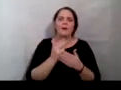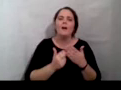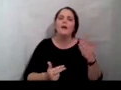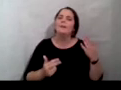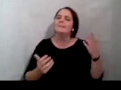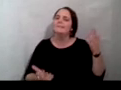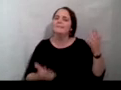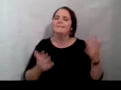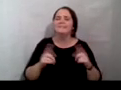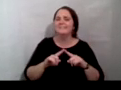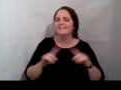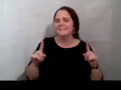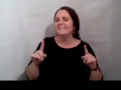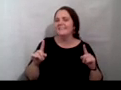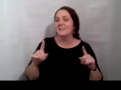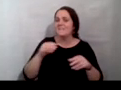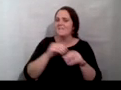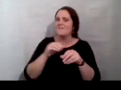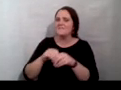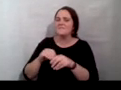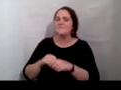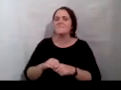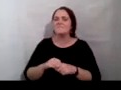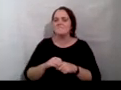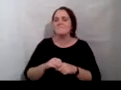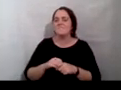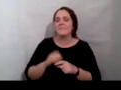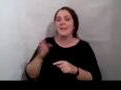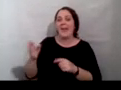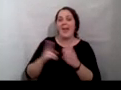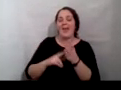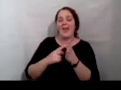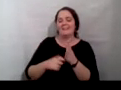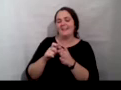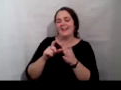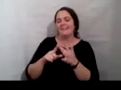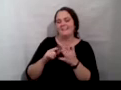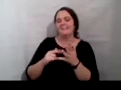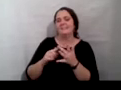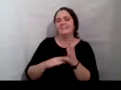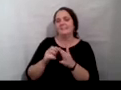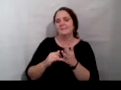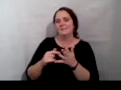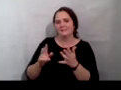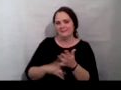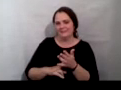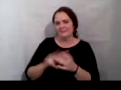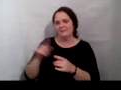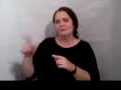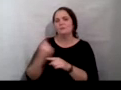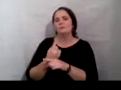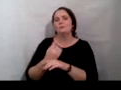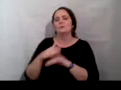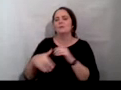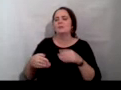aspect. But this work particularly just registers with me of Nadi Simpson's story about Warrambul, you know, the